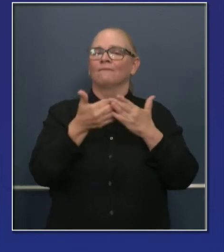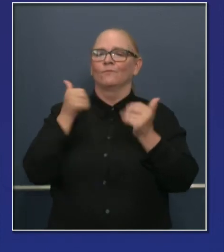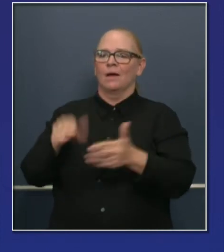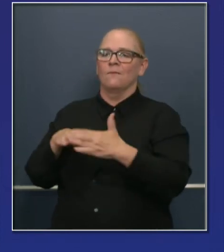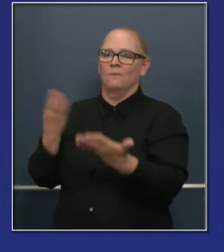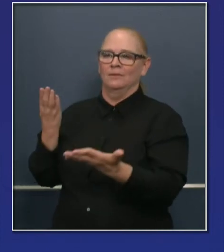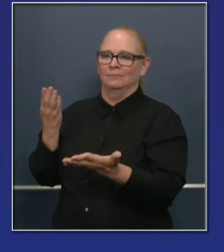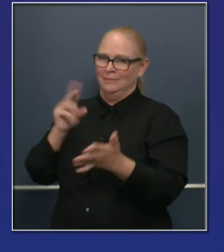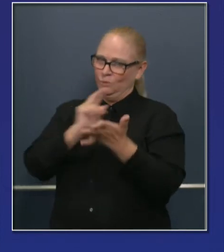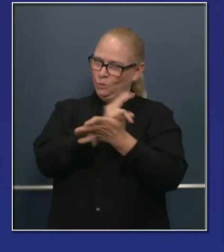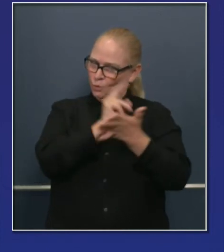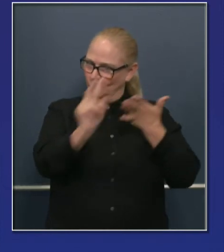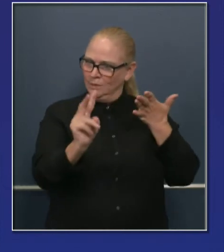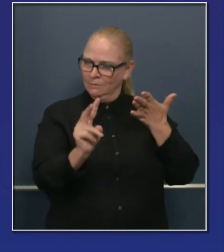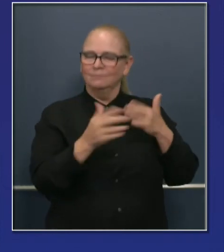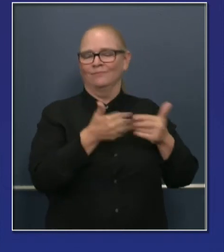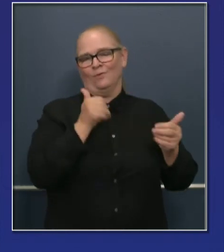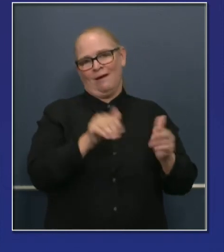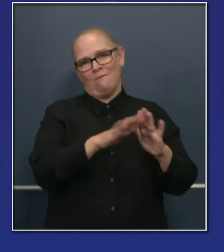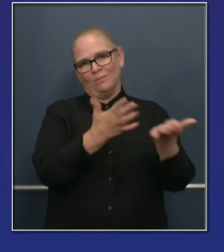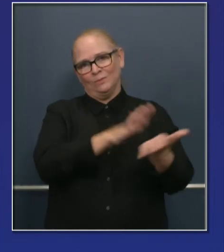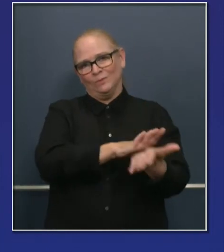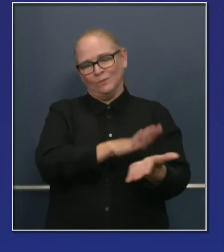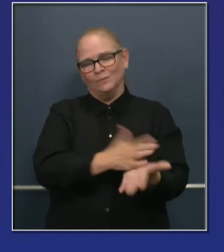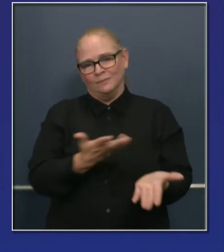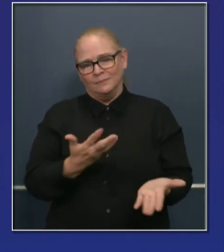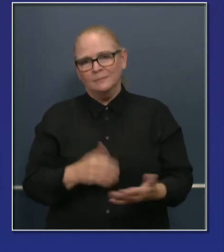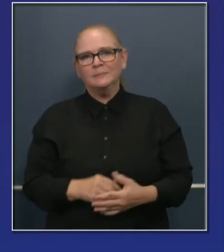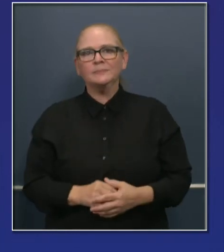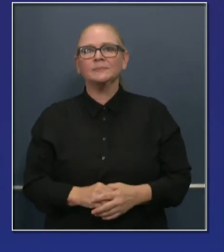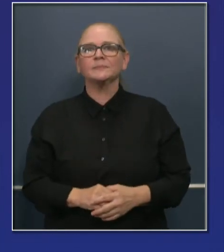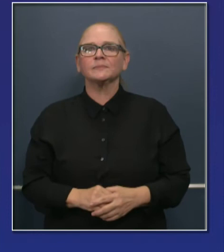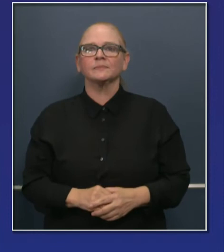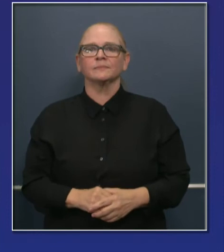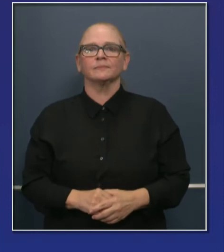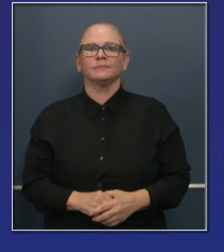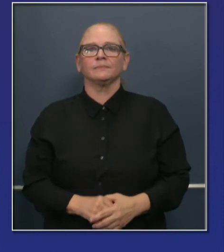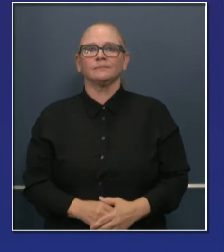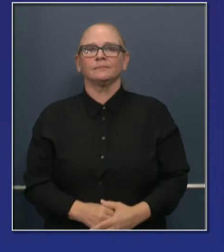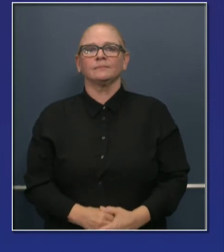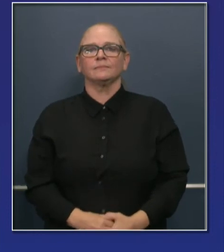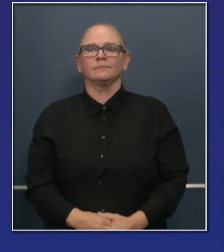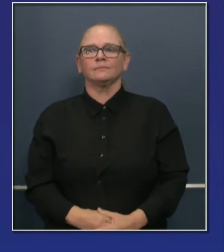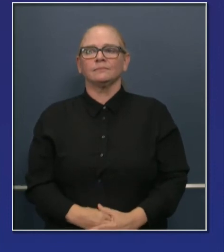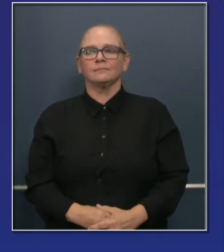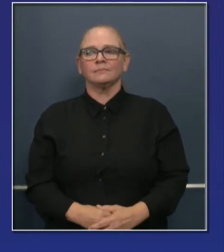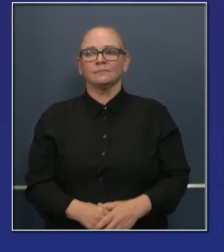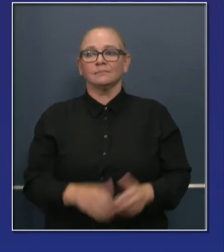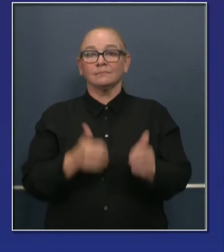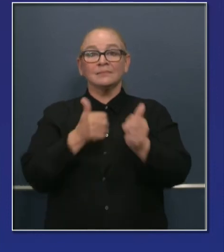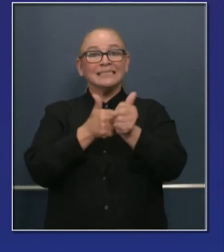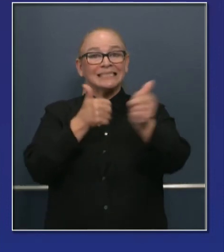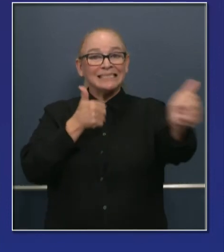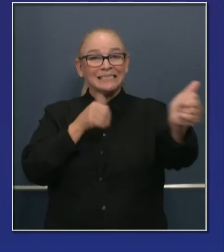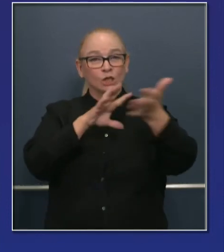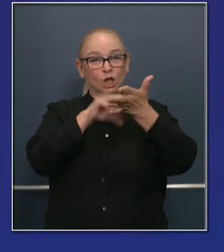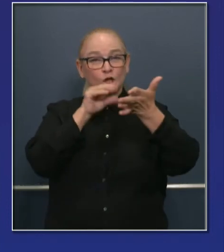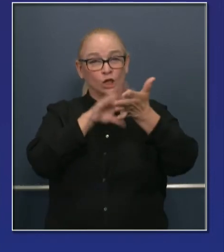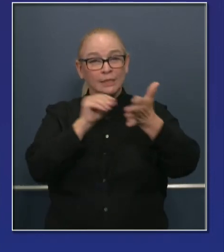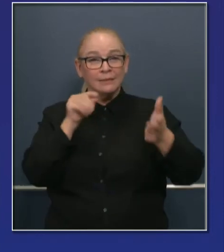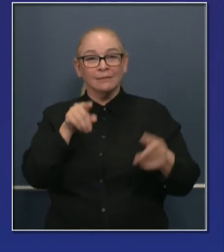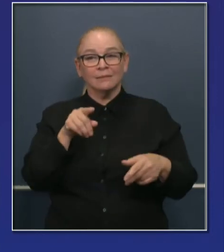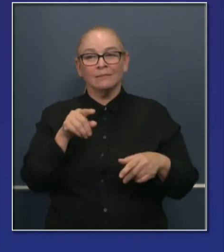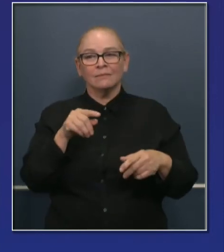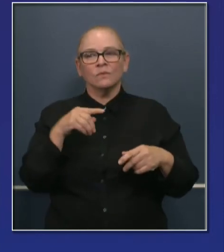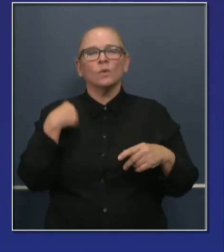any subsequent modifications to distance learning, which is foundationally required in these 38